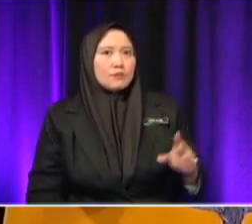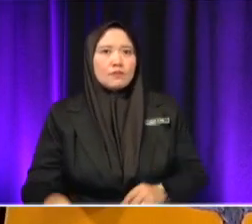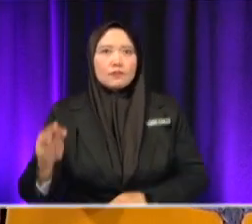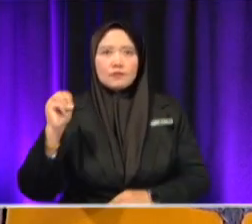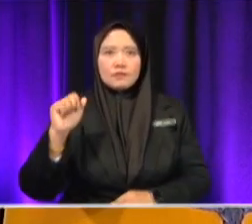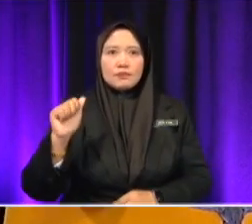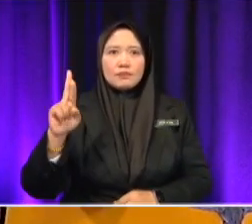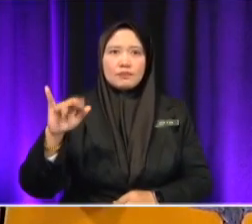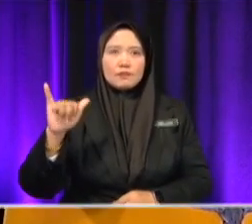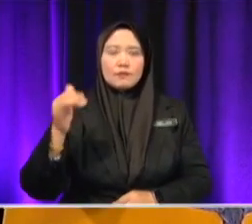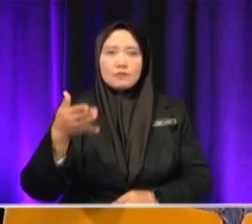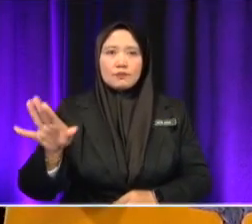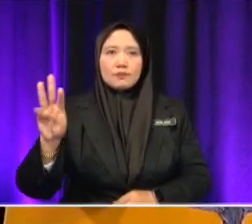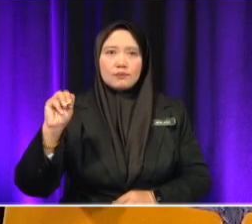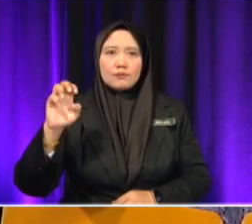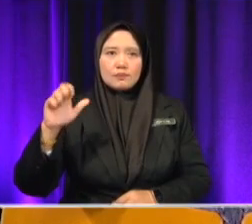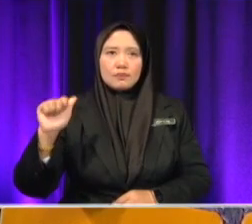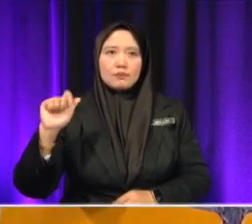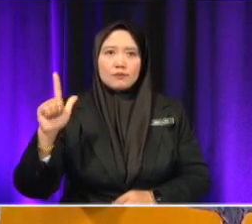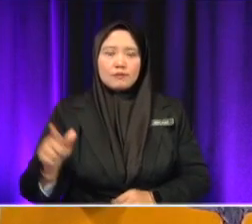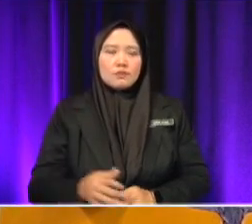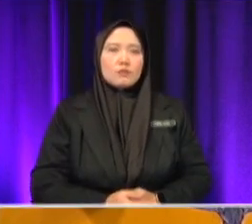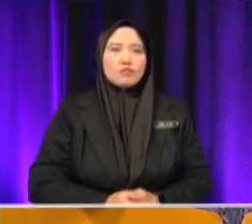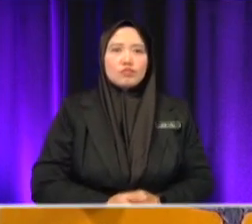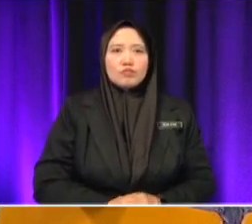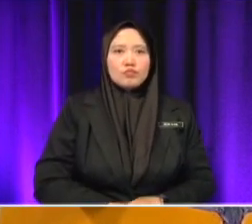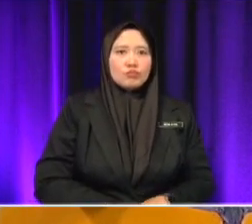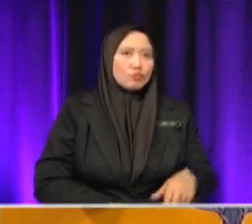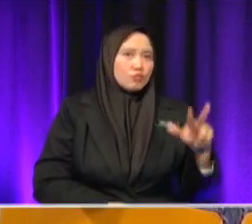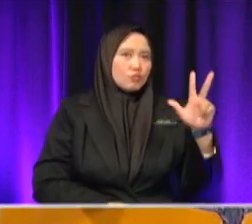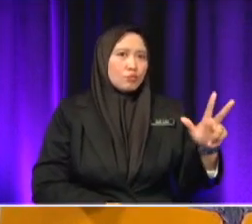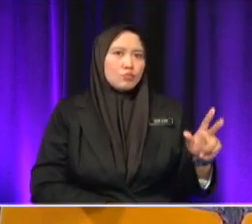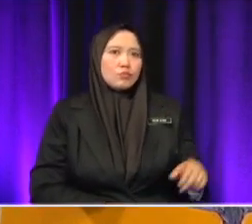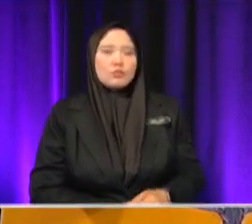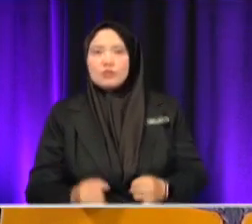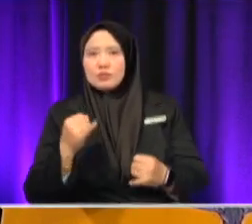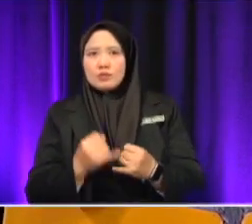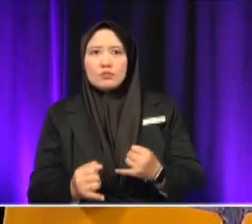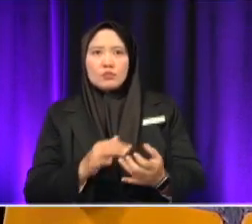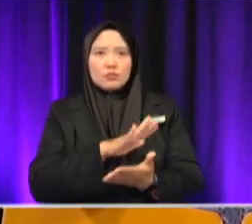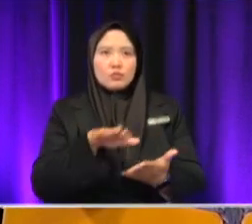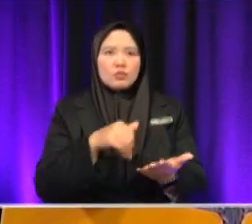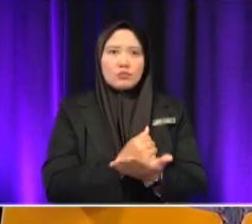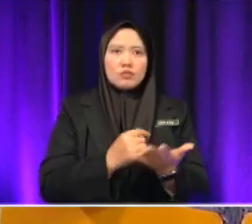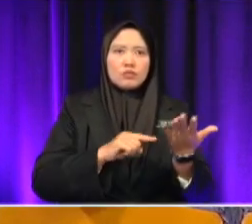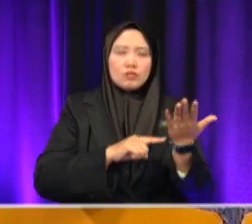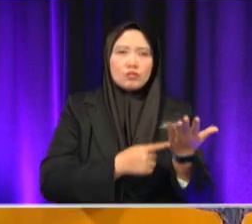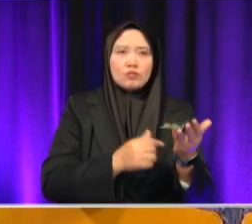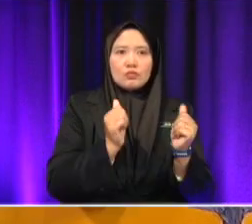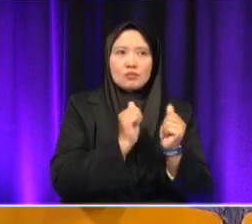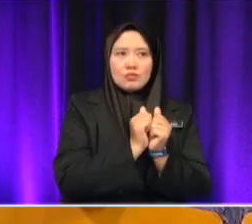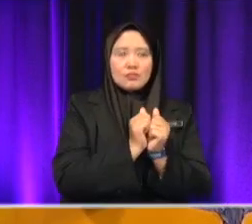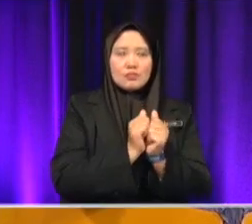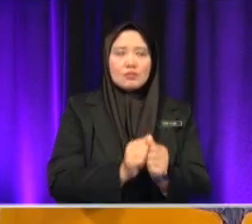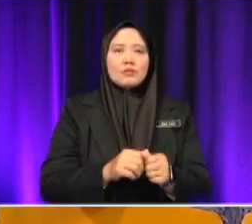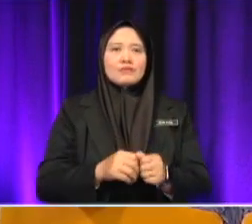what's splendid about this, the 3 final ones being mentioned, they are all started by kids.